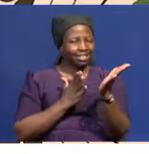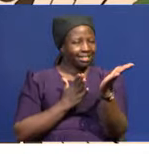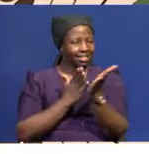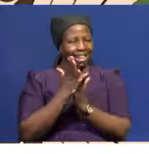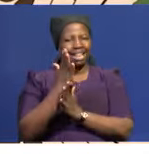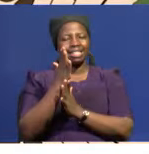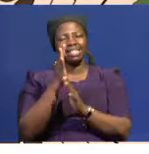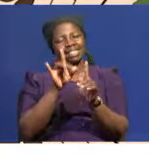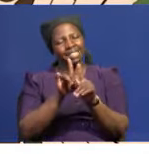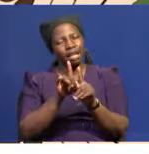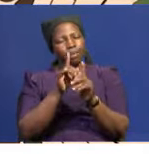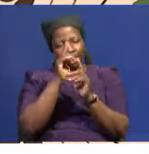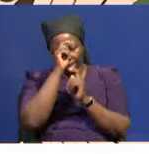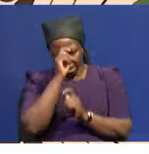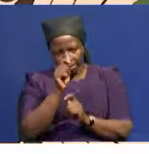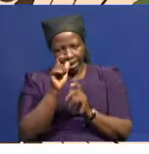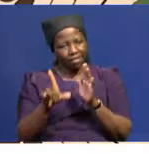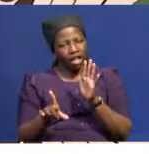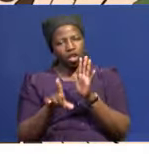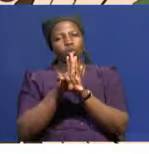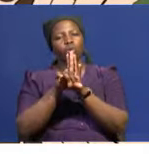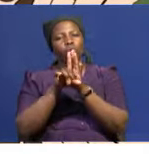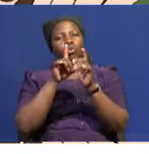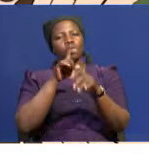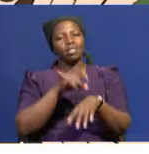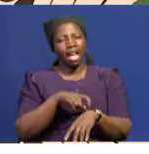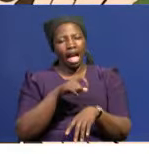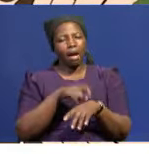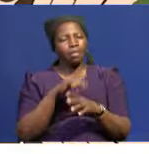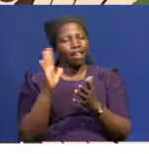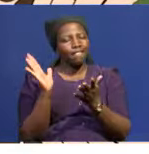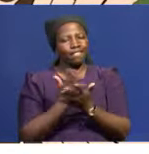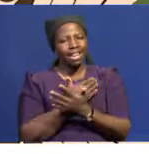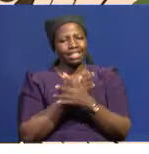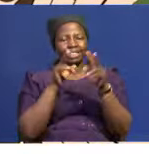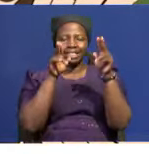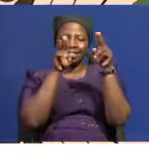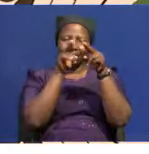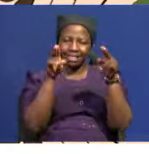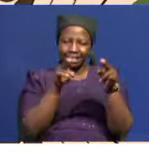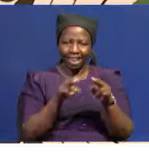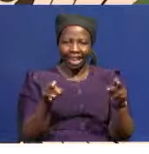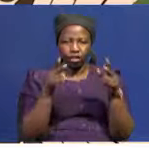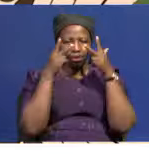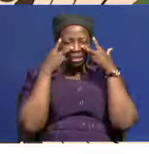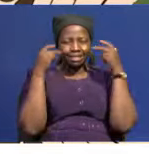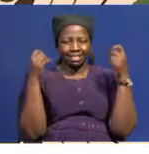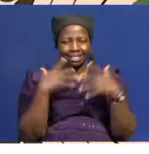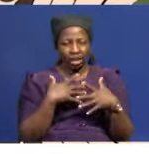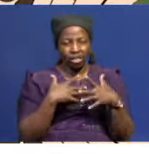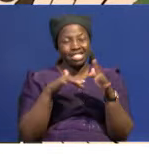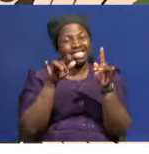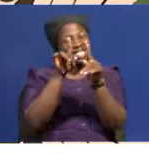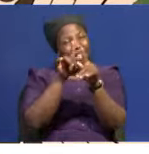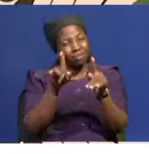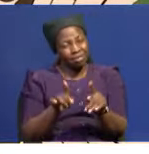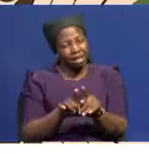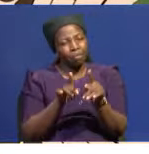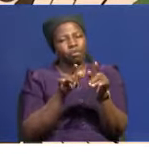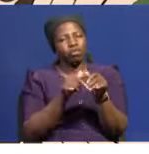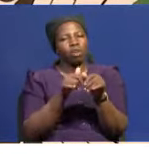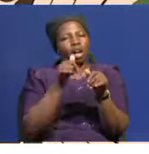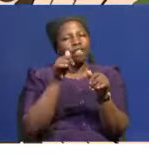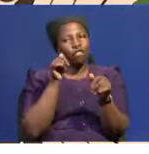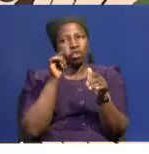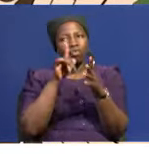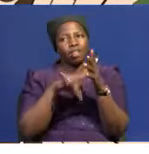and the rule of law in their fight against international terrorism, to move beyond what I see over the